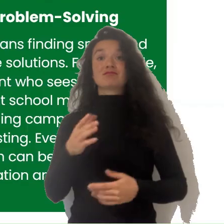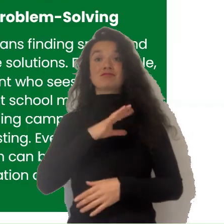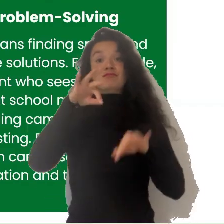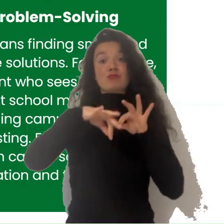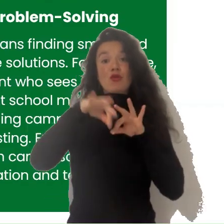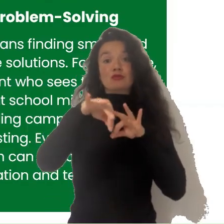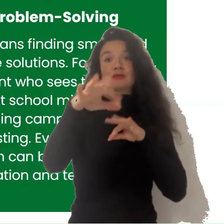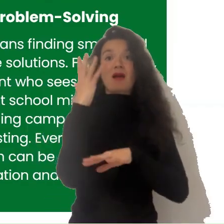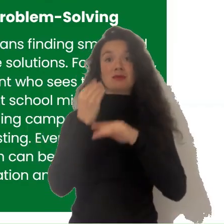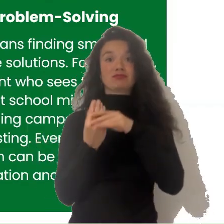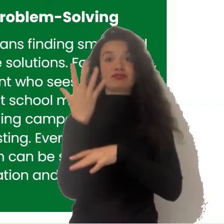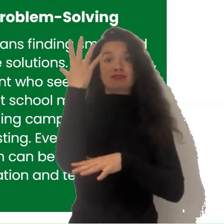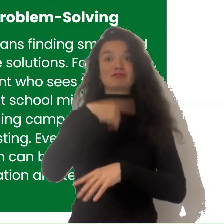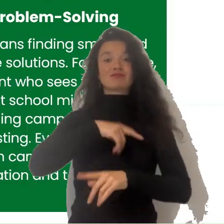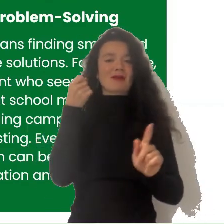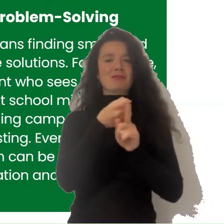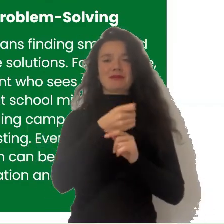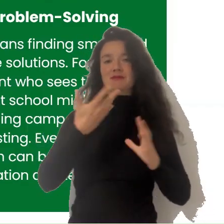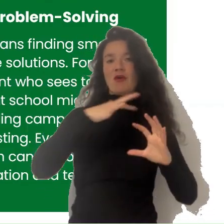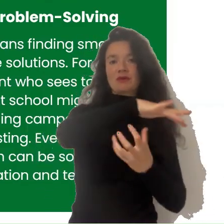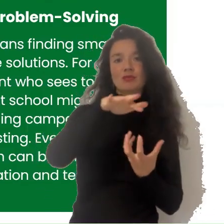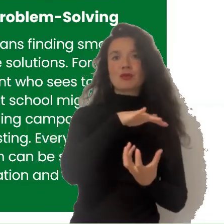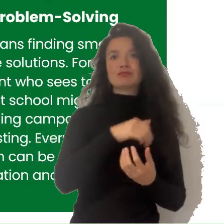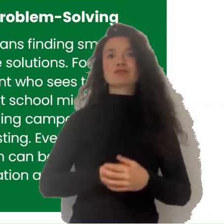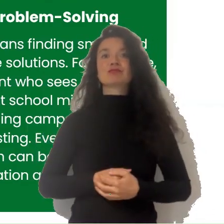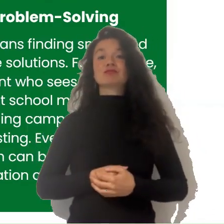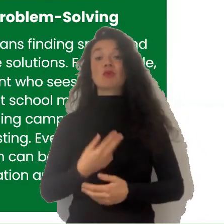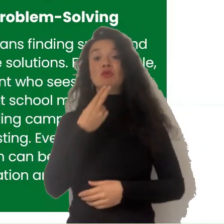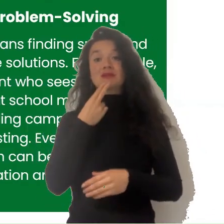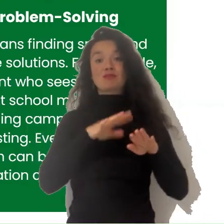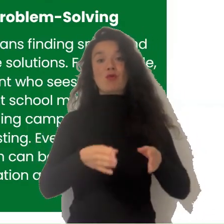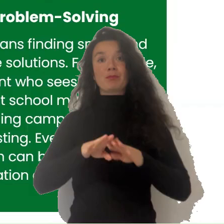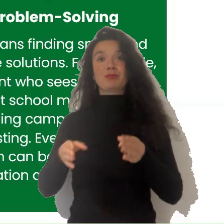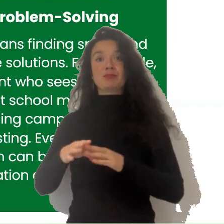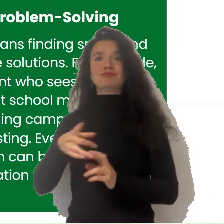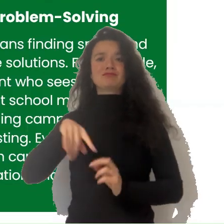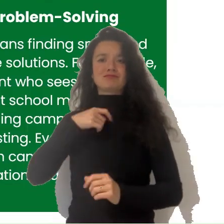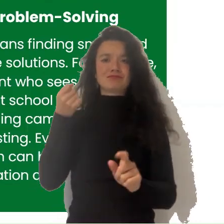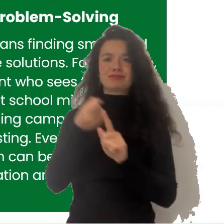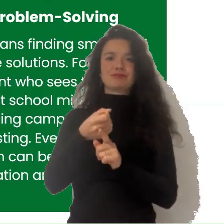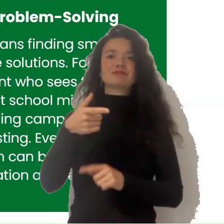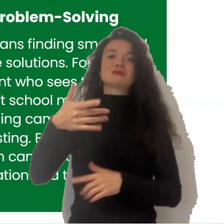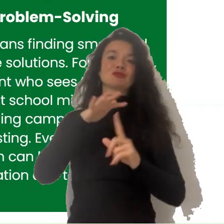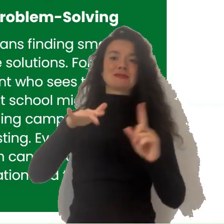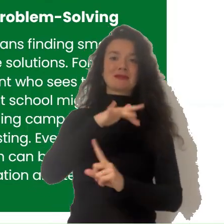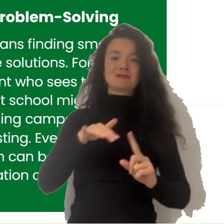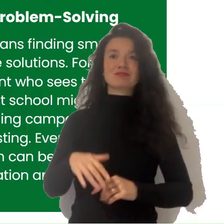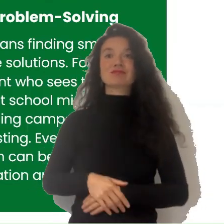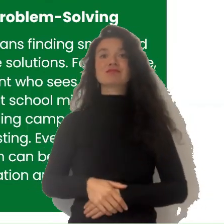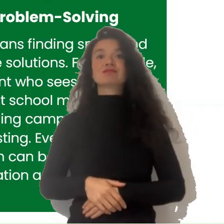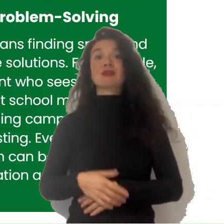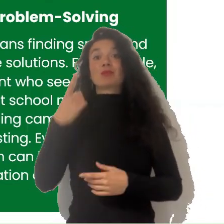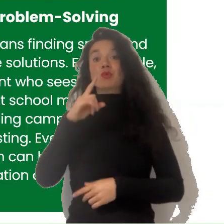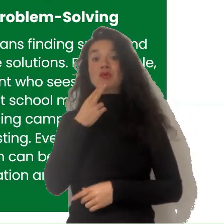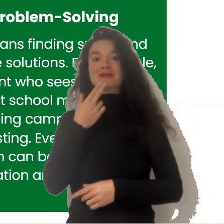economy, because by cutting trees, we are affecting directly the environment. By using furnitures, that will be we are affecting